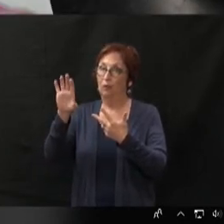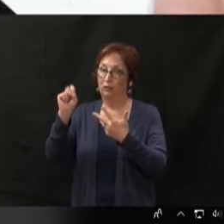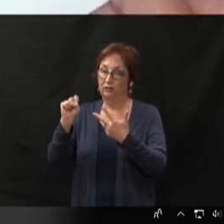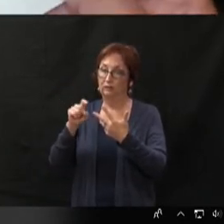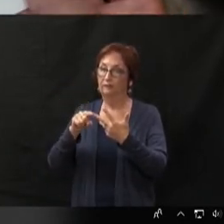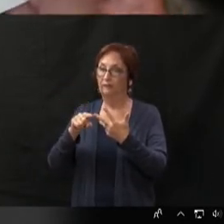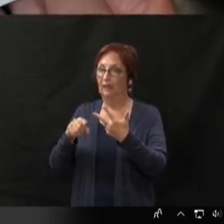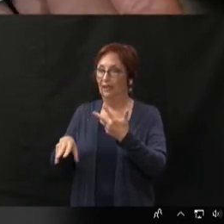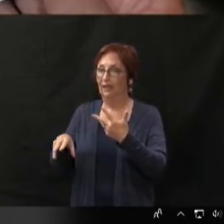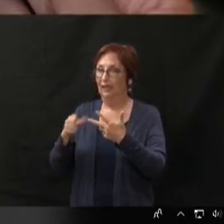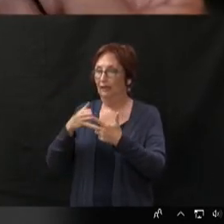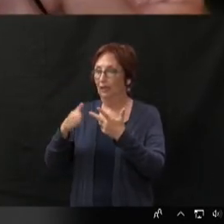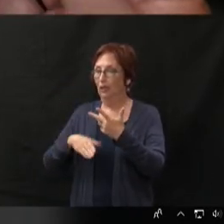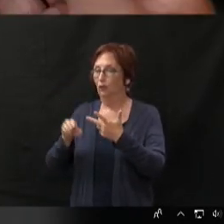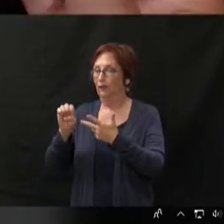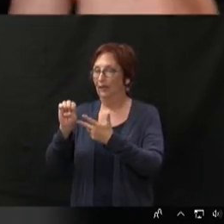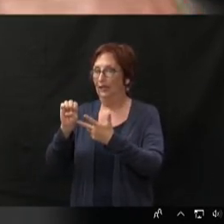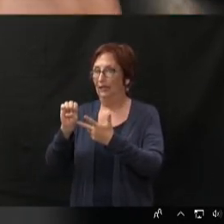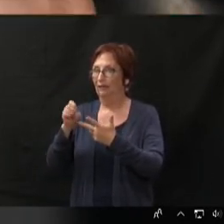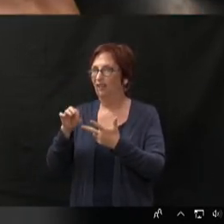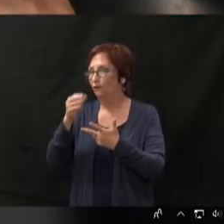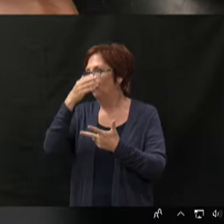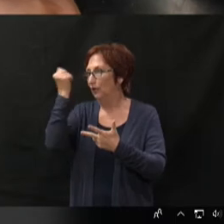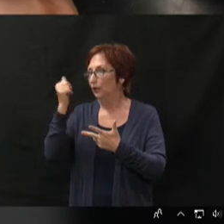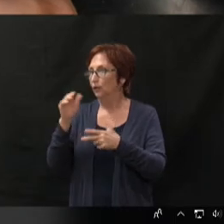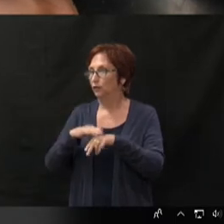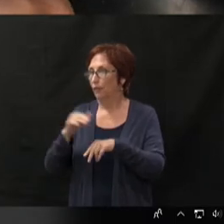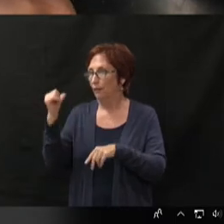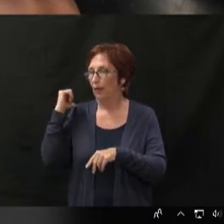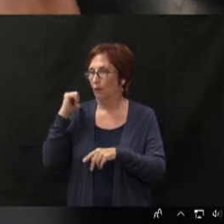it's on the back. Okay.